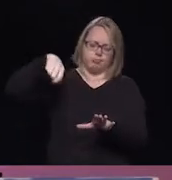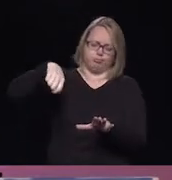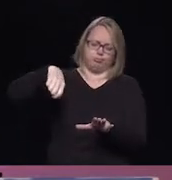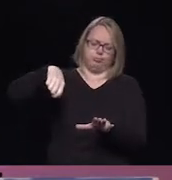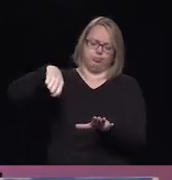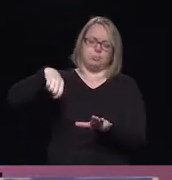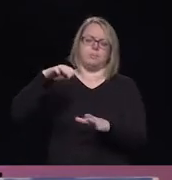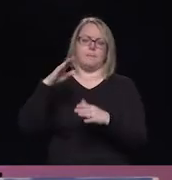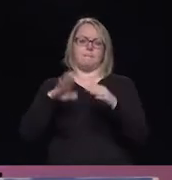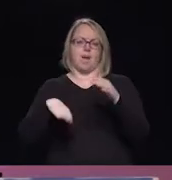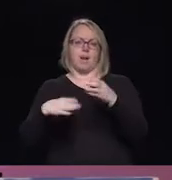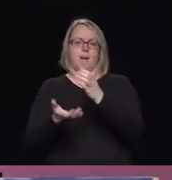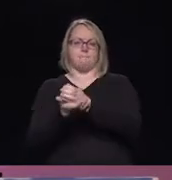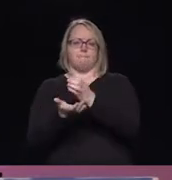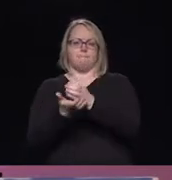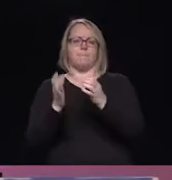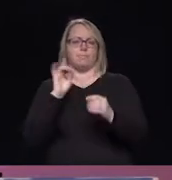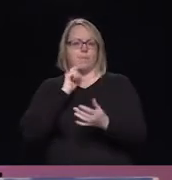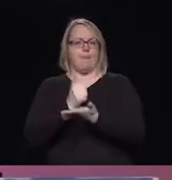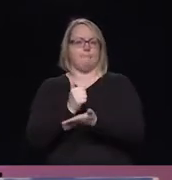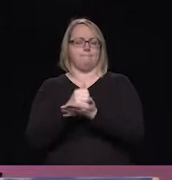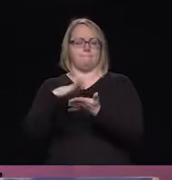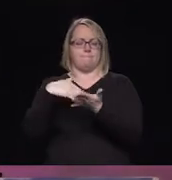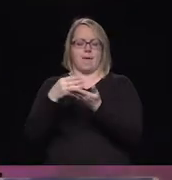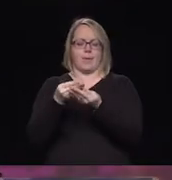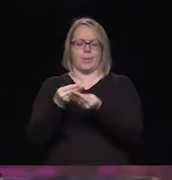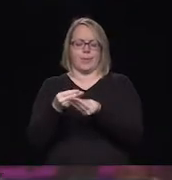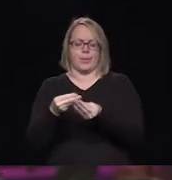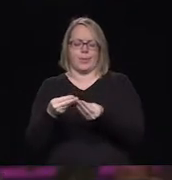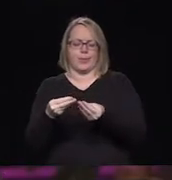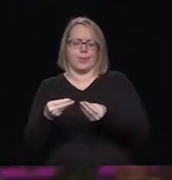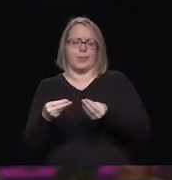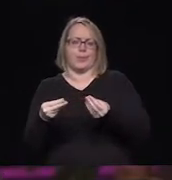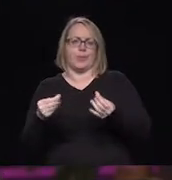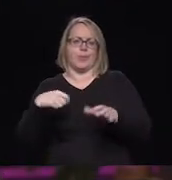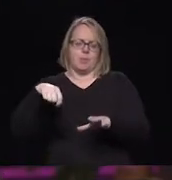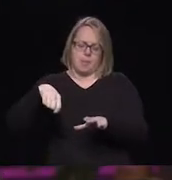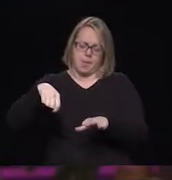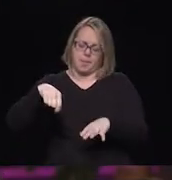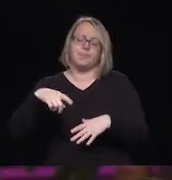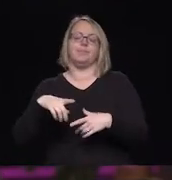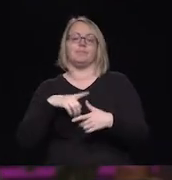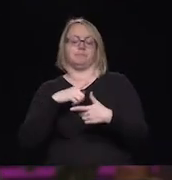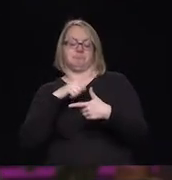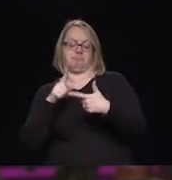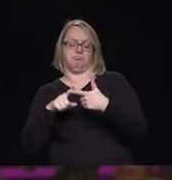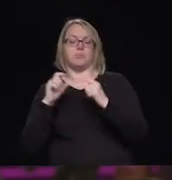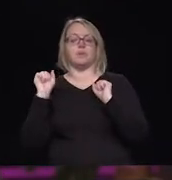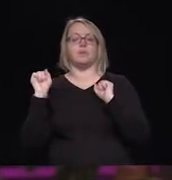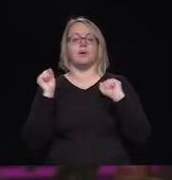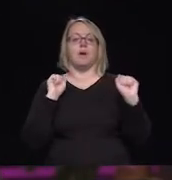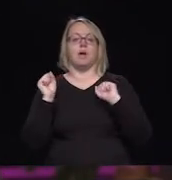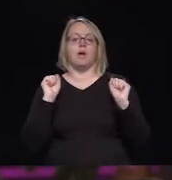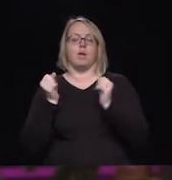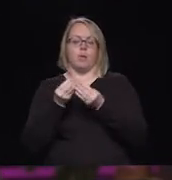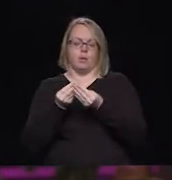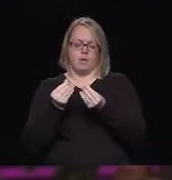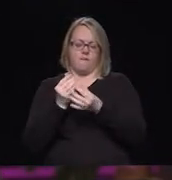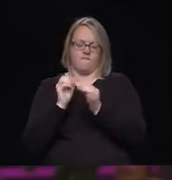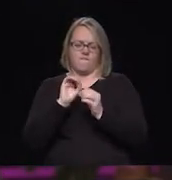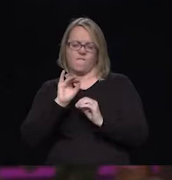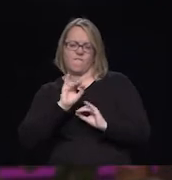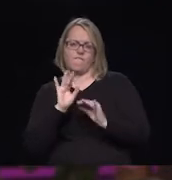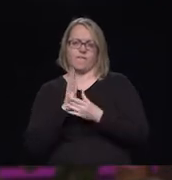Now it might seem to be a little rough with the brushes, but that's why I do the reshaping. After I get that